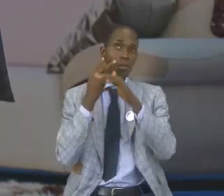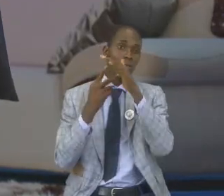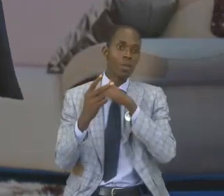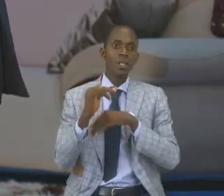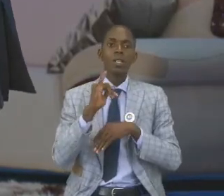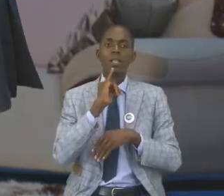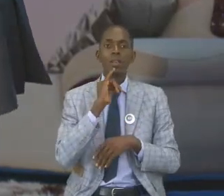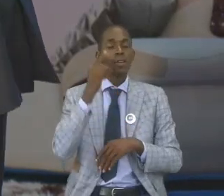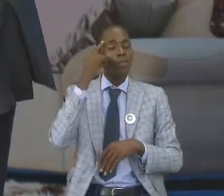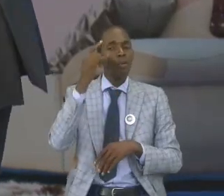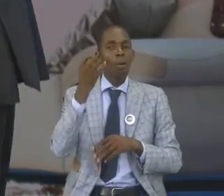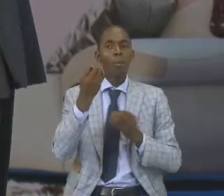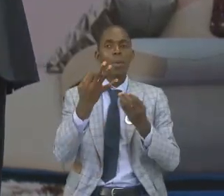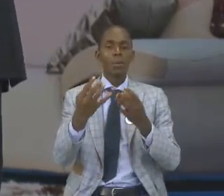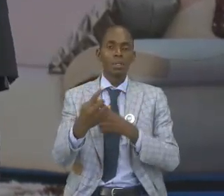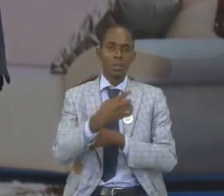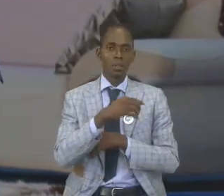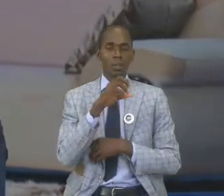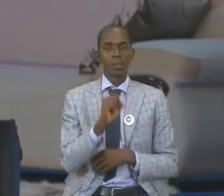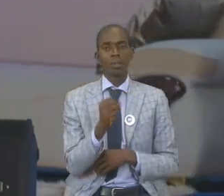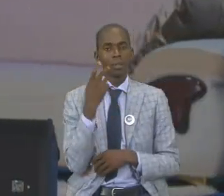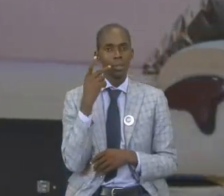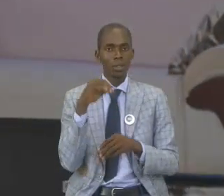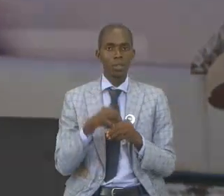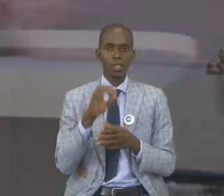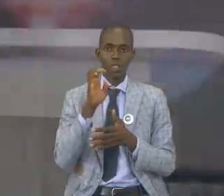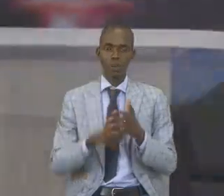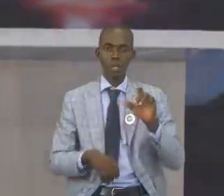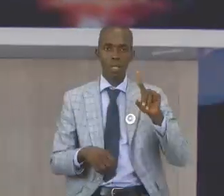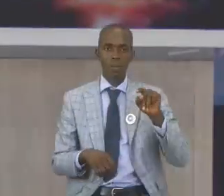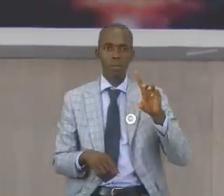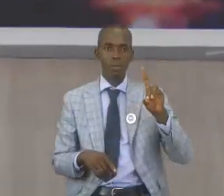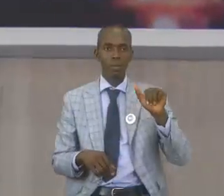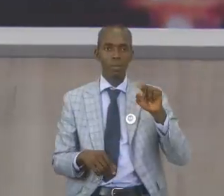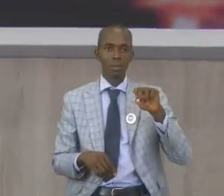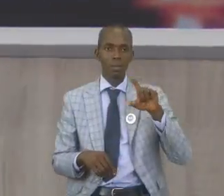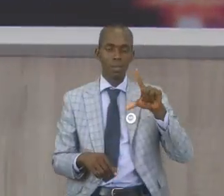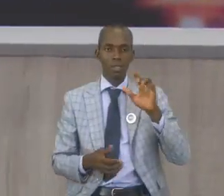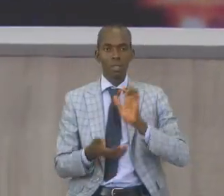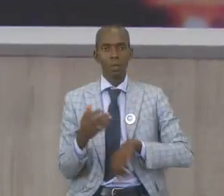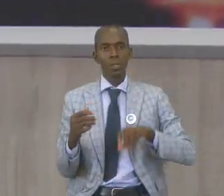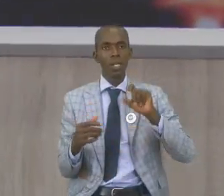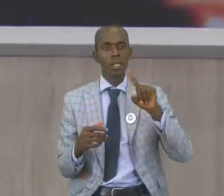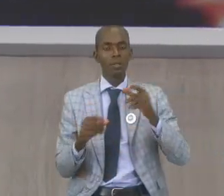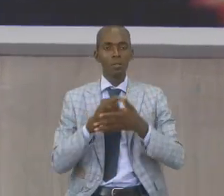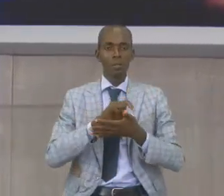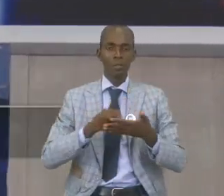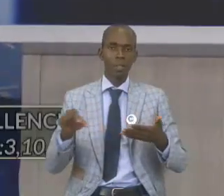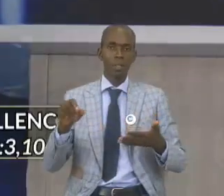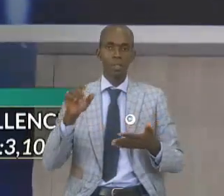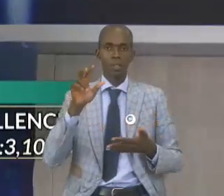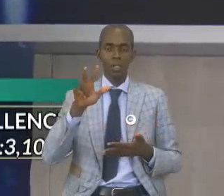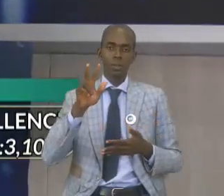is for many days. Let's look at chapter 11, and I'm reading from verse 32. Chapter 11, we're looking at